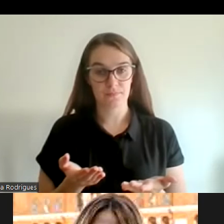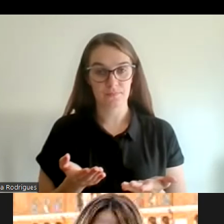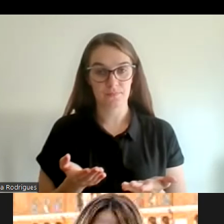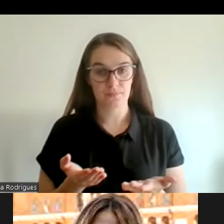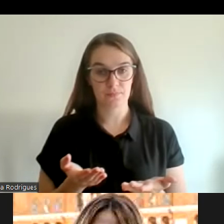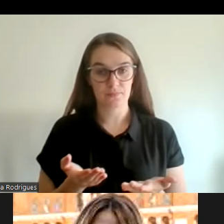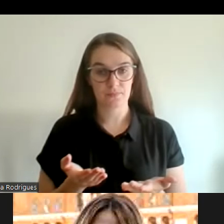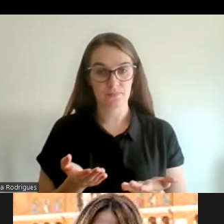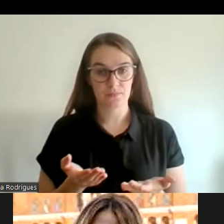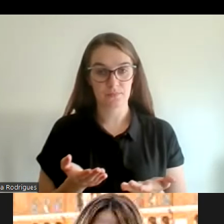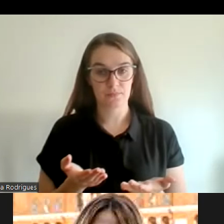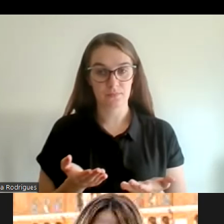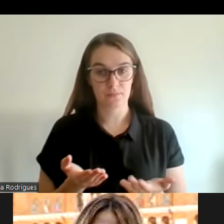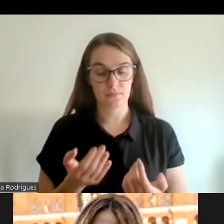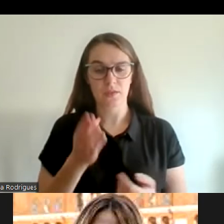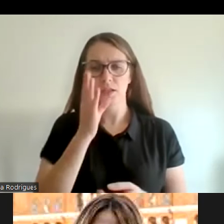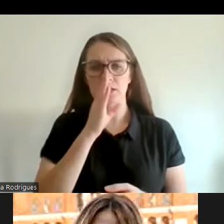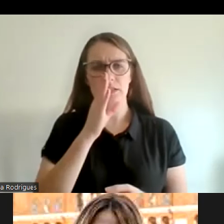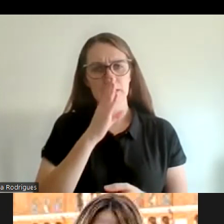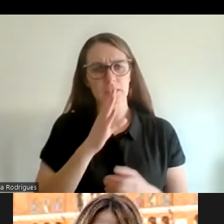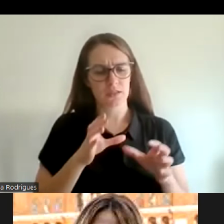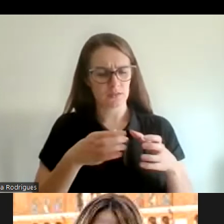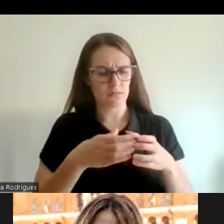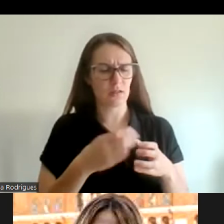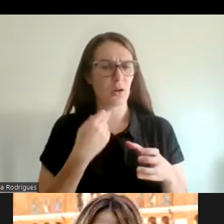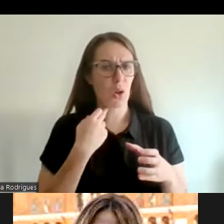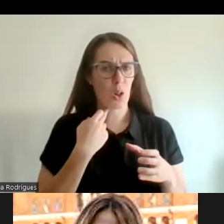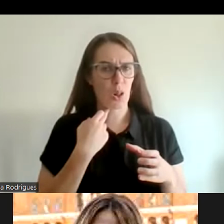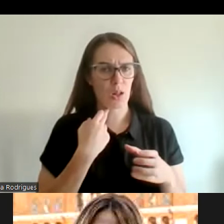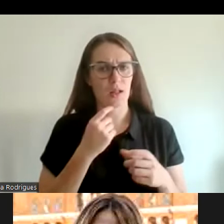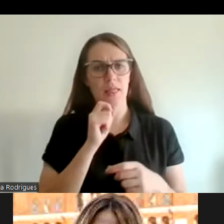and the minority can talk each other and